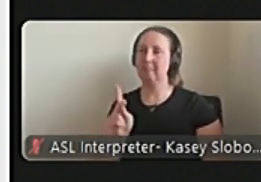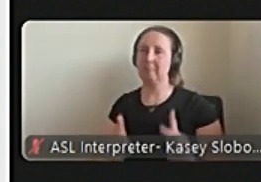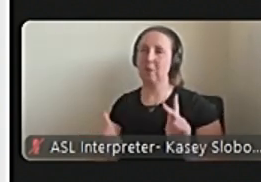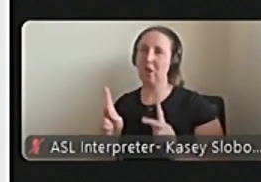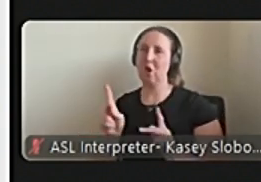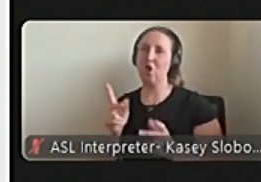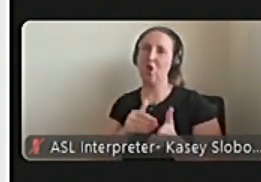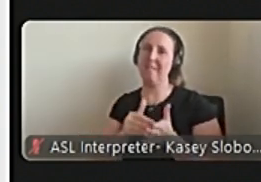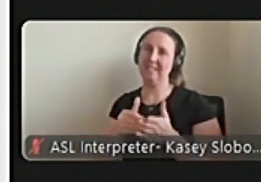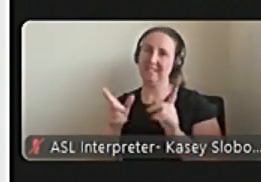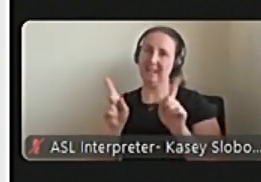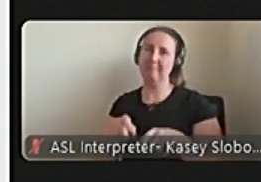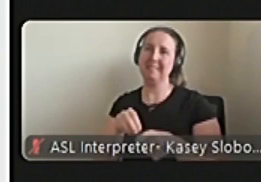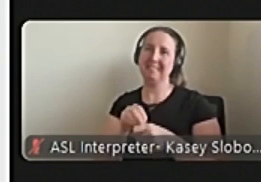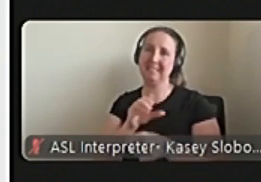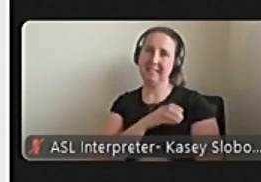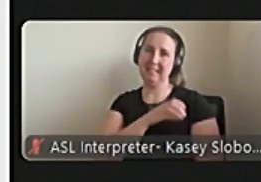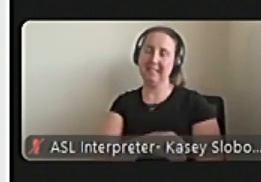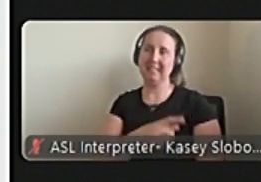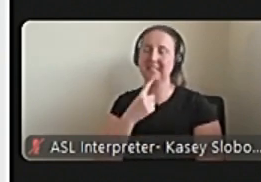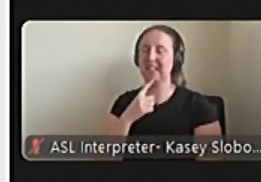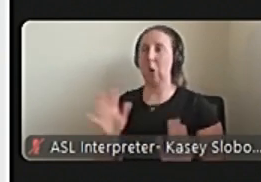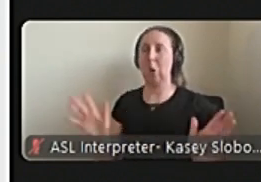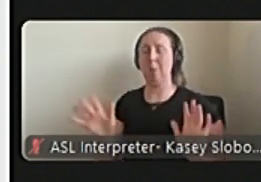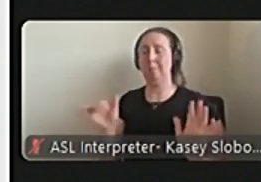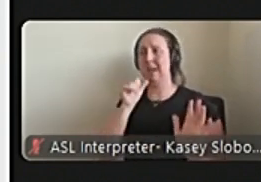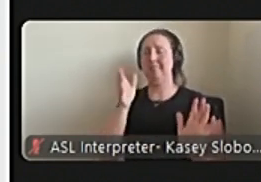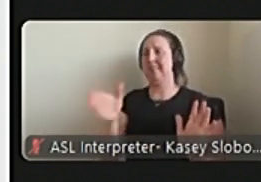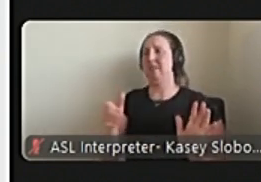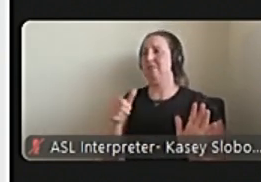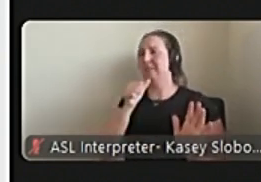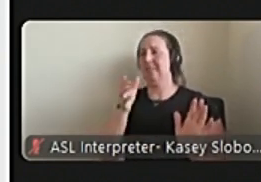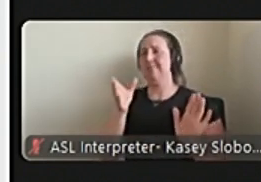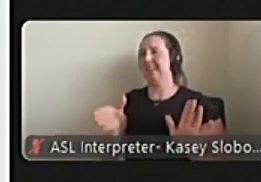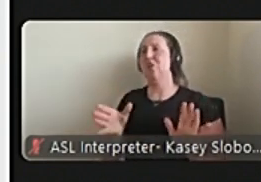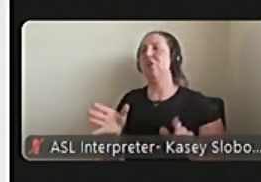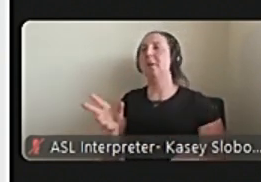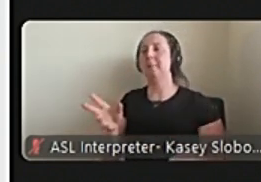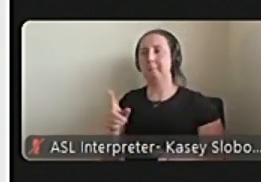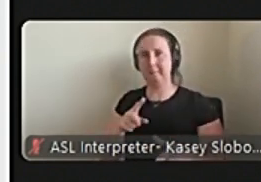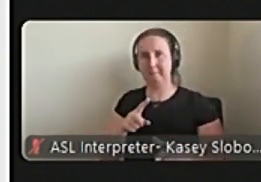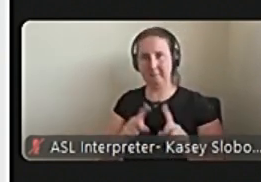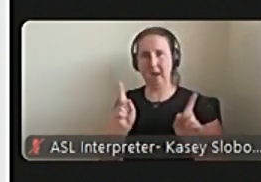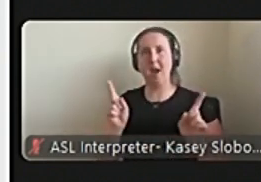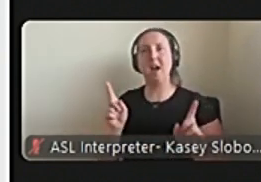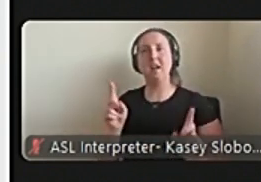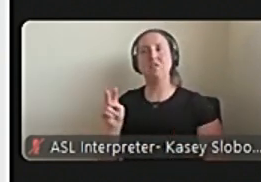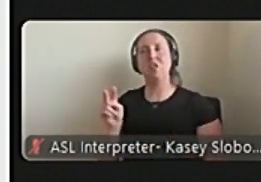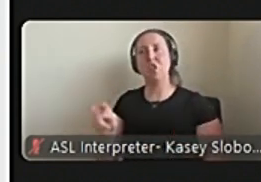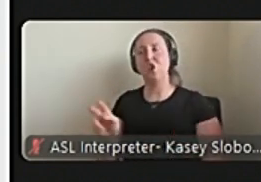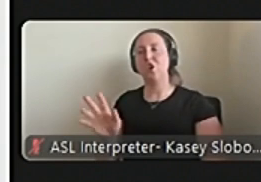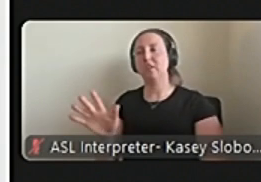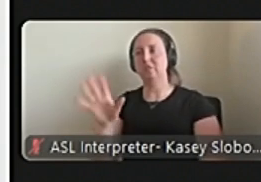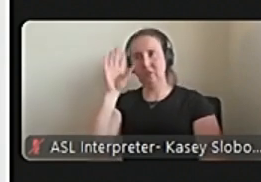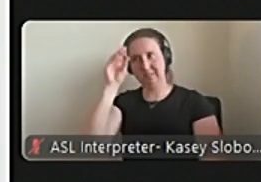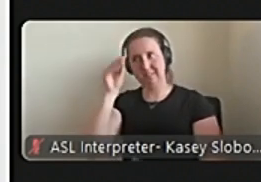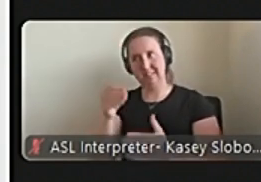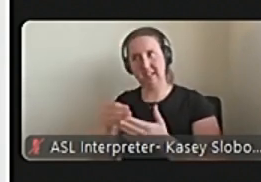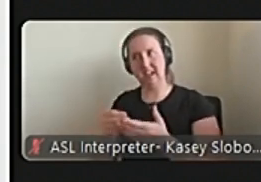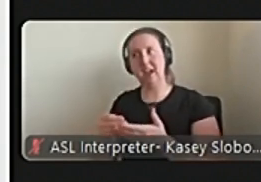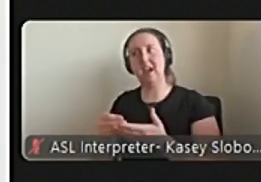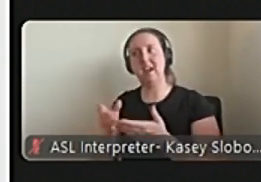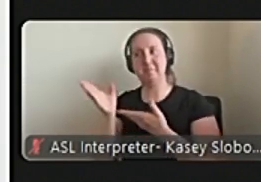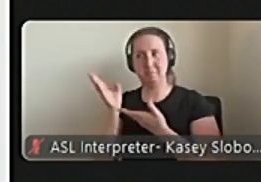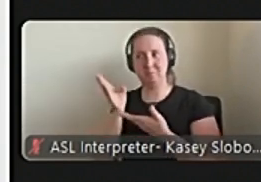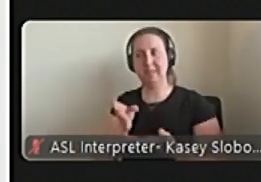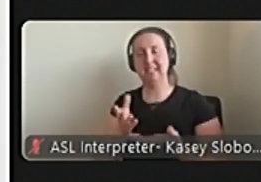that. Well, I'm not there yet. But we're looking down the road. Your son that has brought you here today is happy to